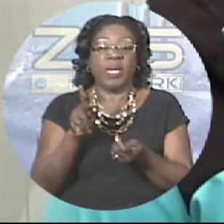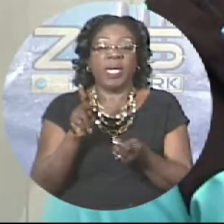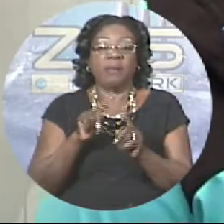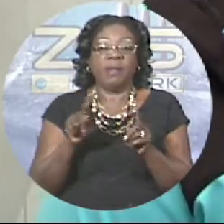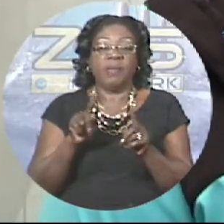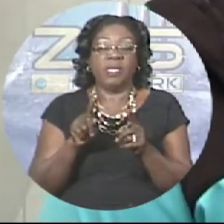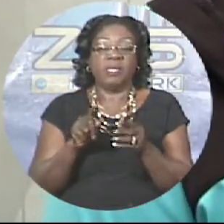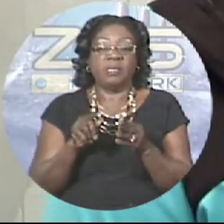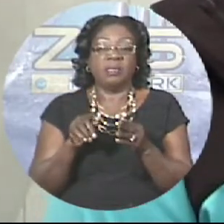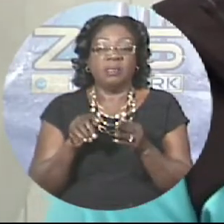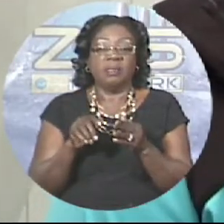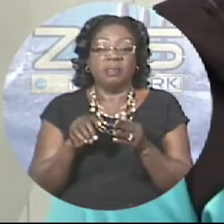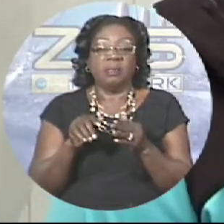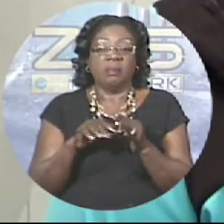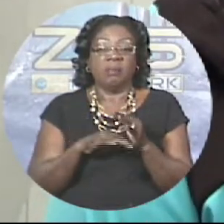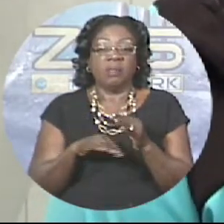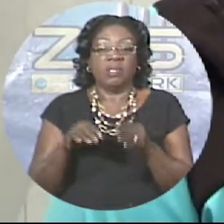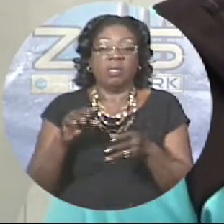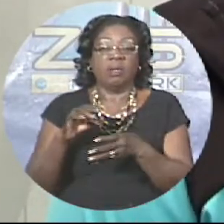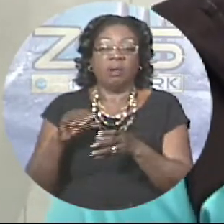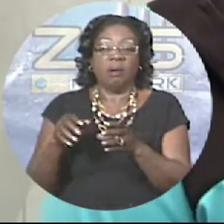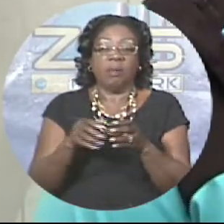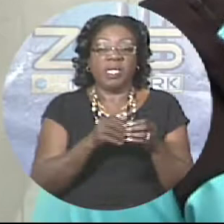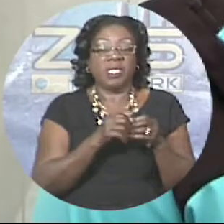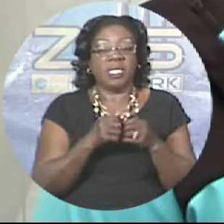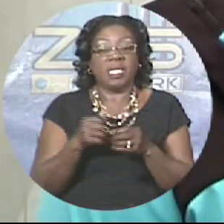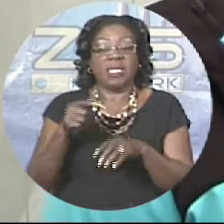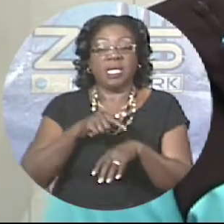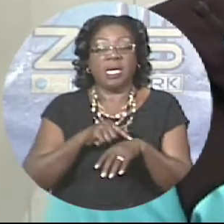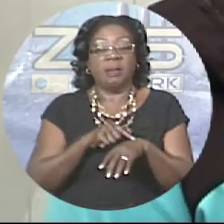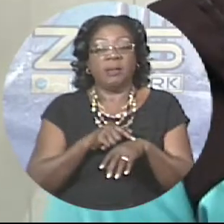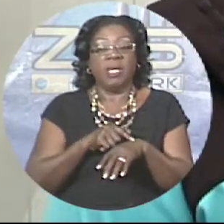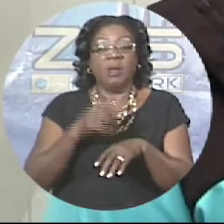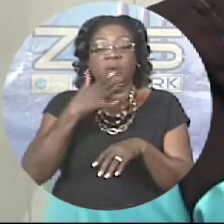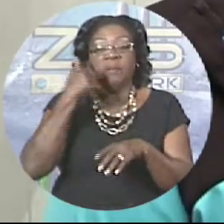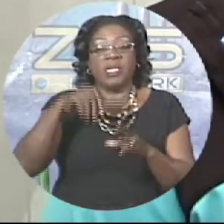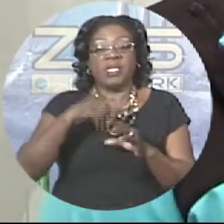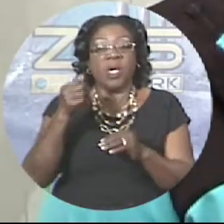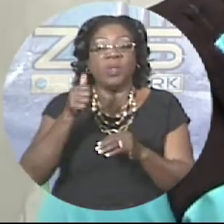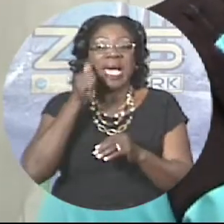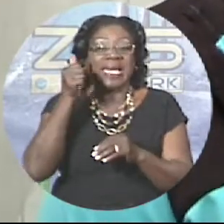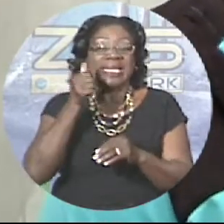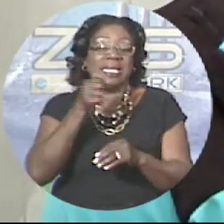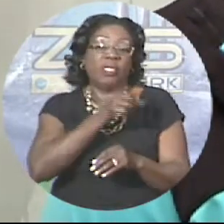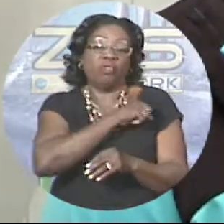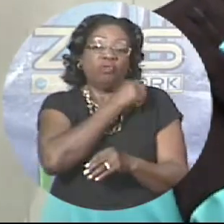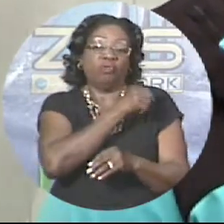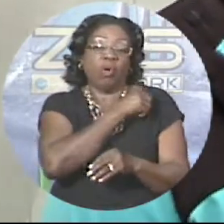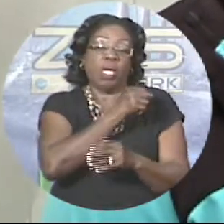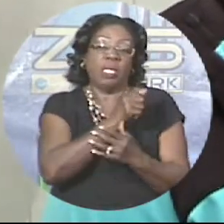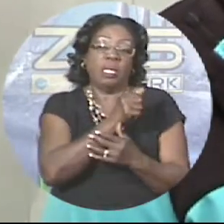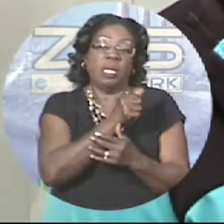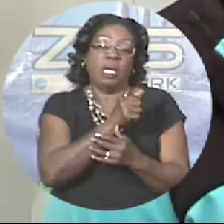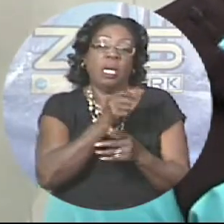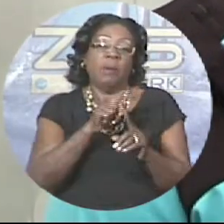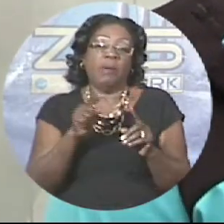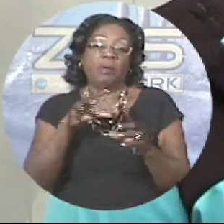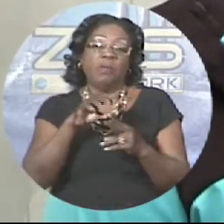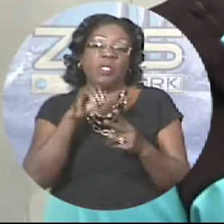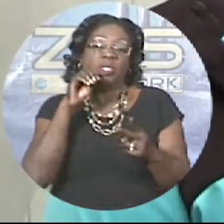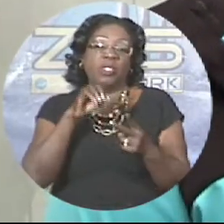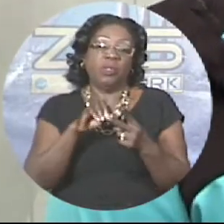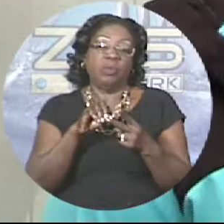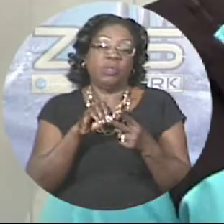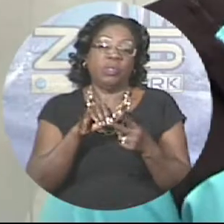exchanges we did, I think that was the best possible combination at the particular time. We missed out Anthony Extron on Anthony Extron, but we chose to use him in